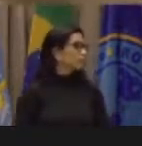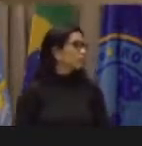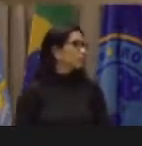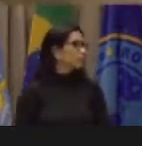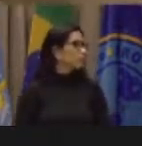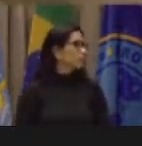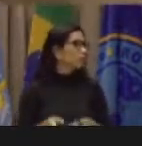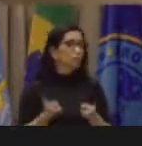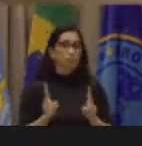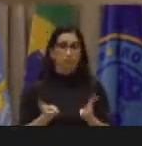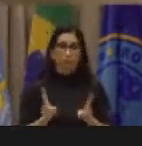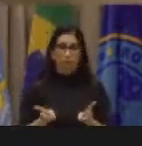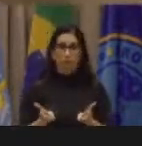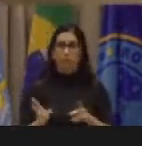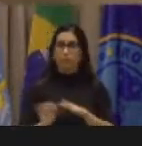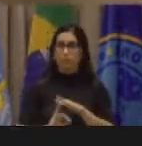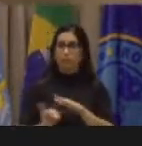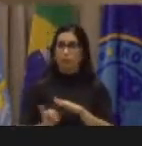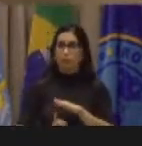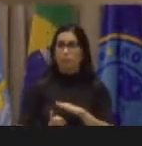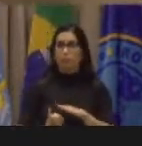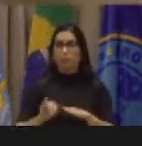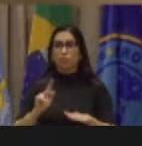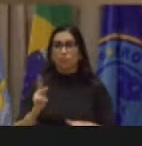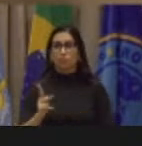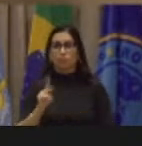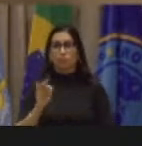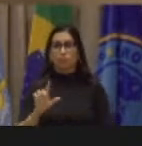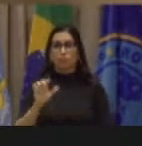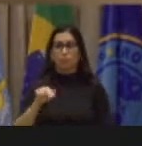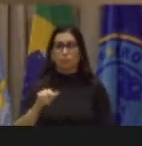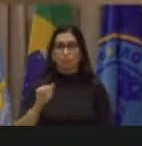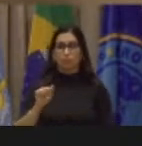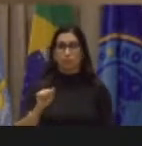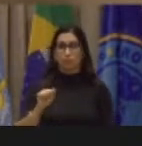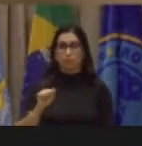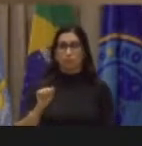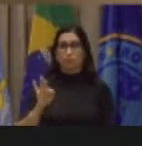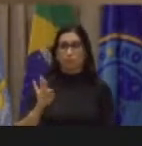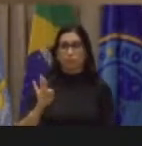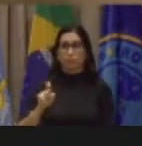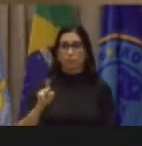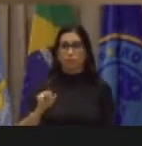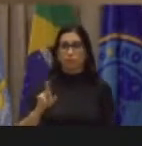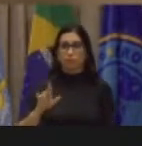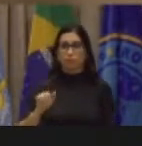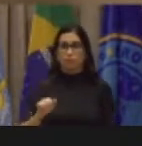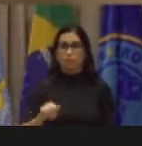In the same institution, we'd like to invite Patricia Teixeira Gomes, please.